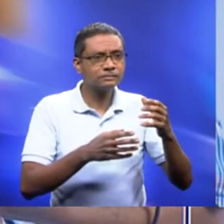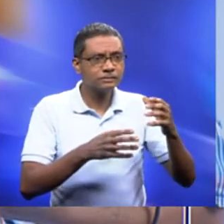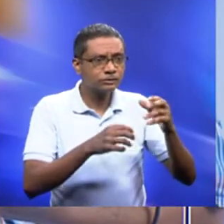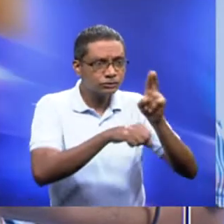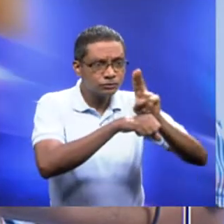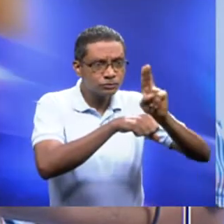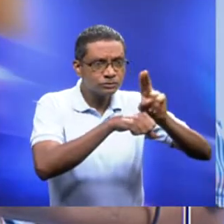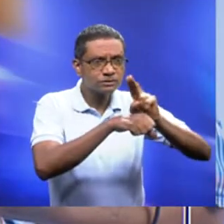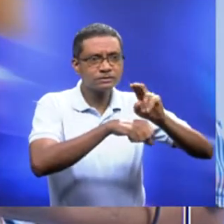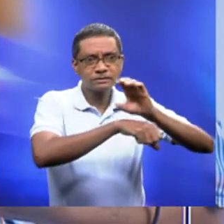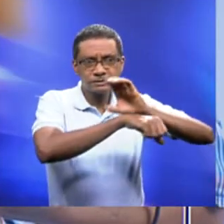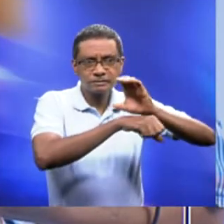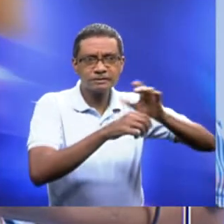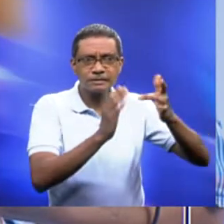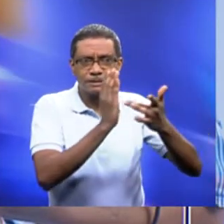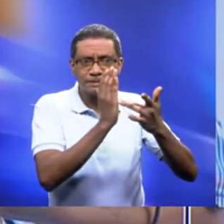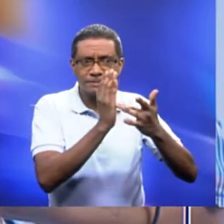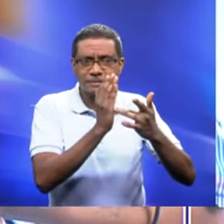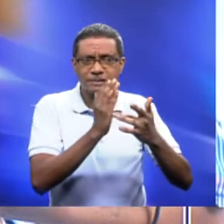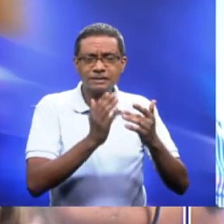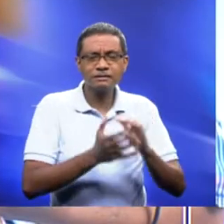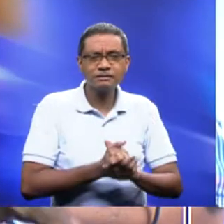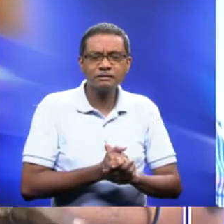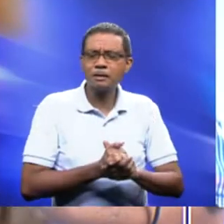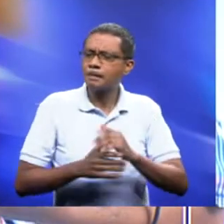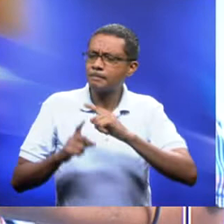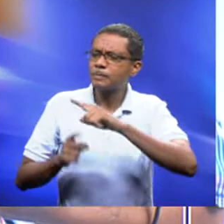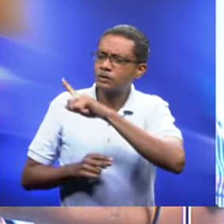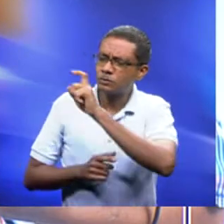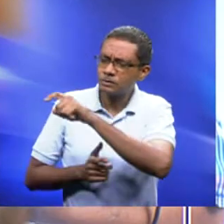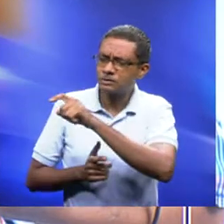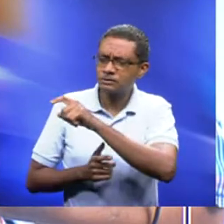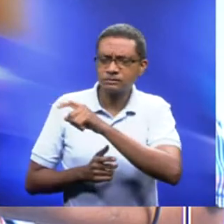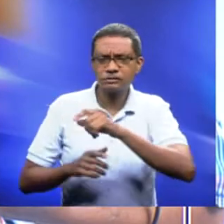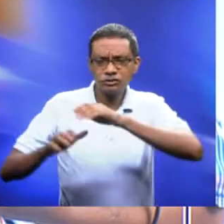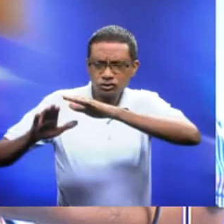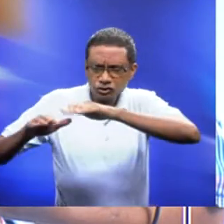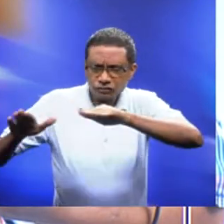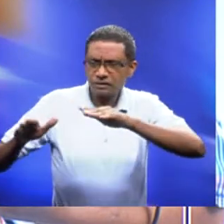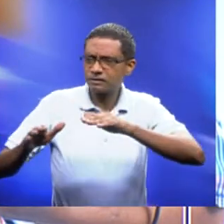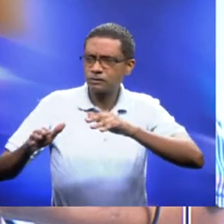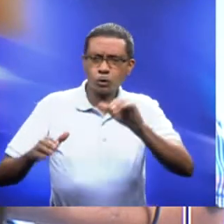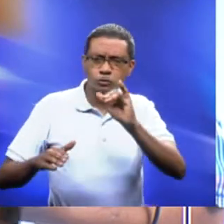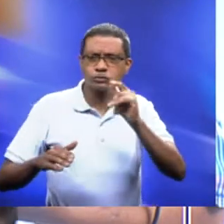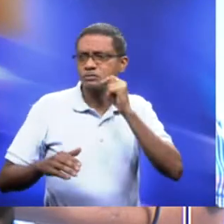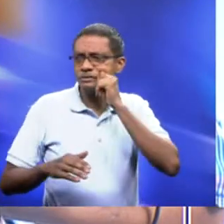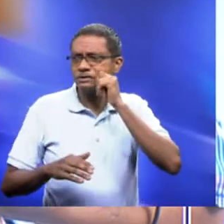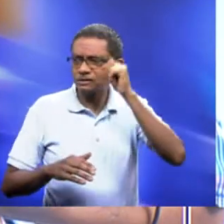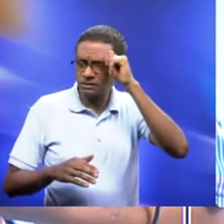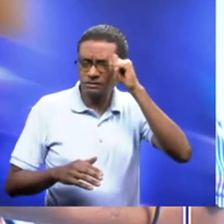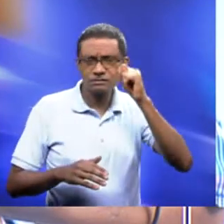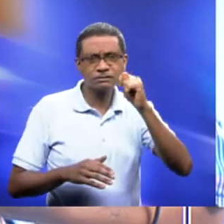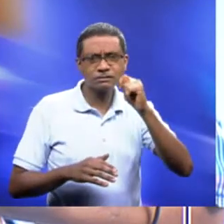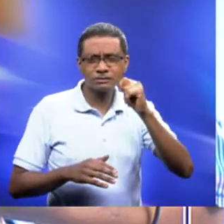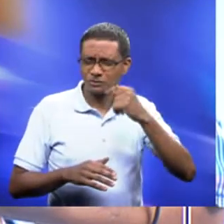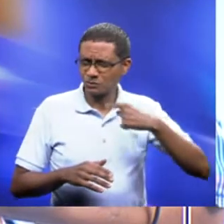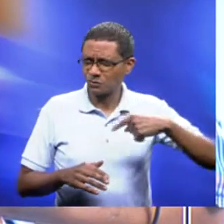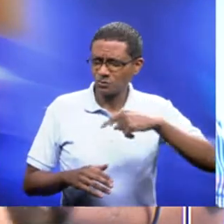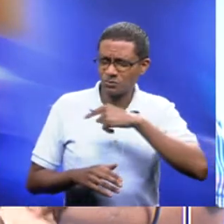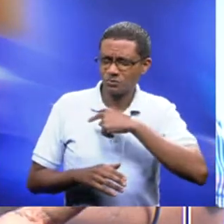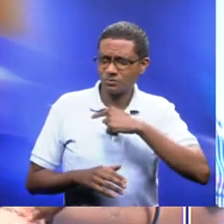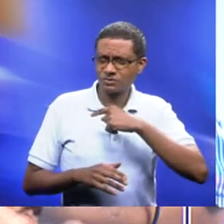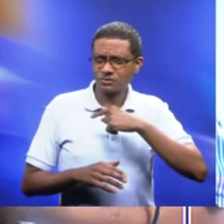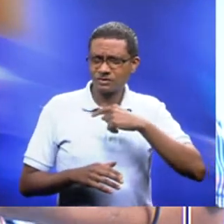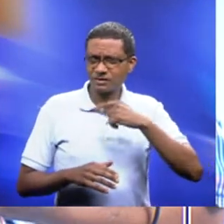it the school children, the adults, the young adults, do we understand that concept of